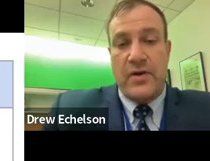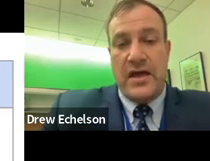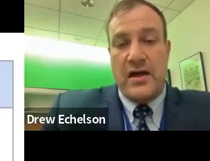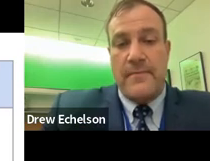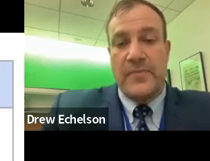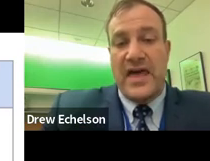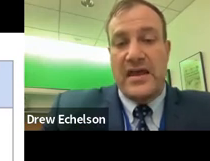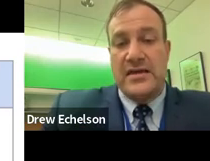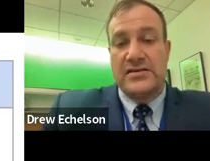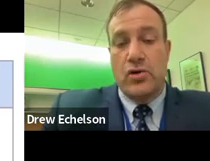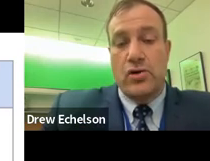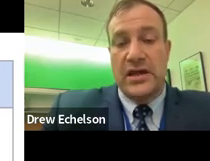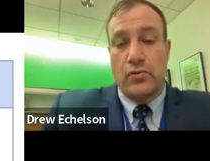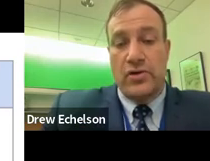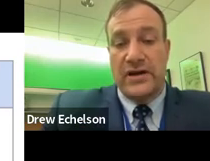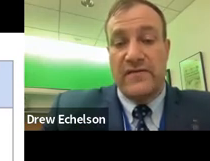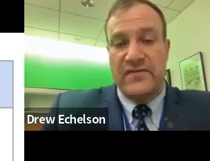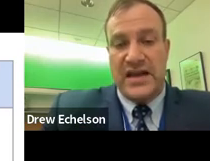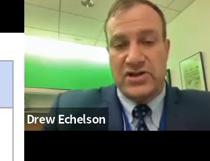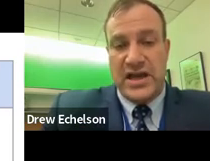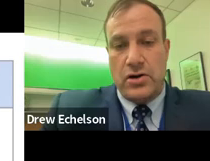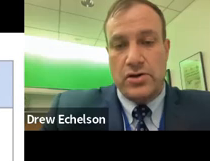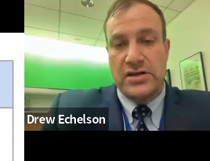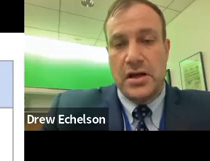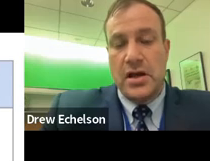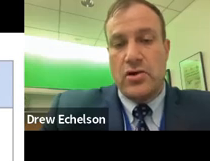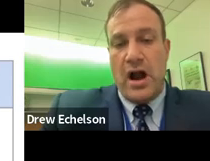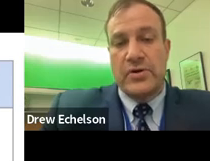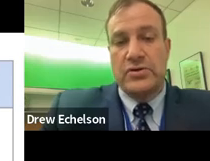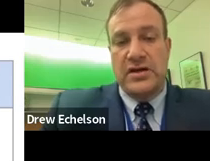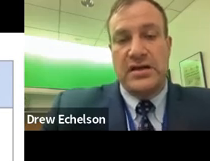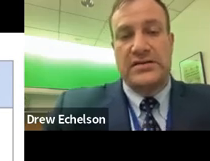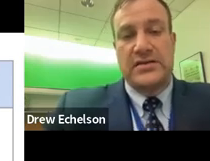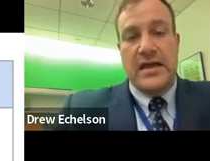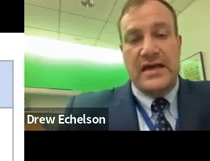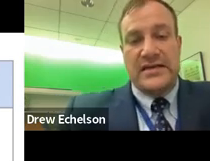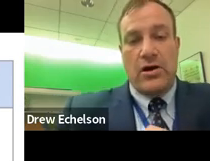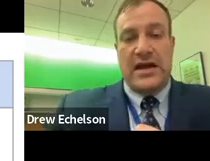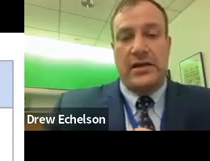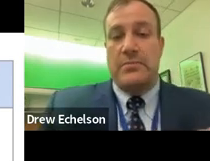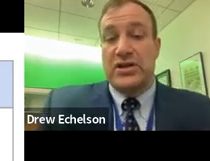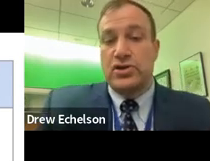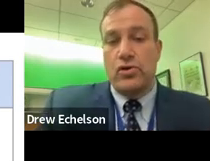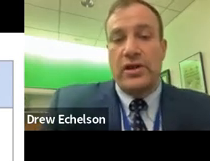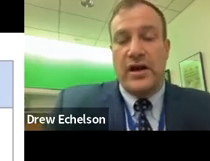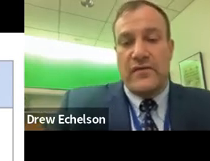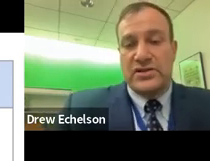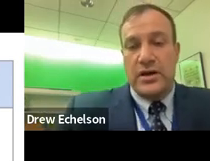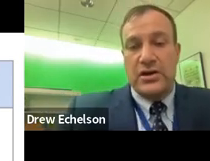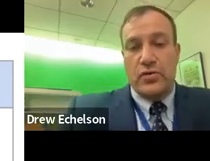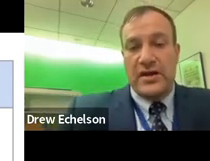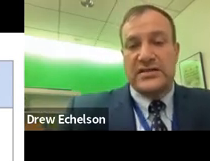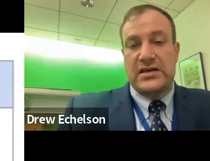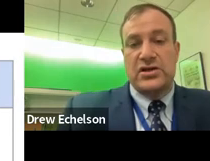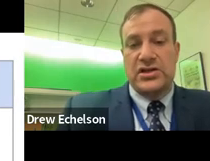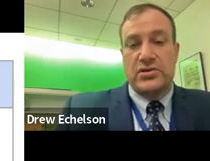a pathway that is currently enrolling 15 educators there are opportunities as sarah and daley mentioned earlier for us